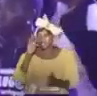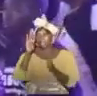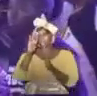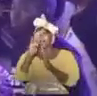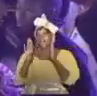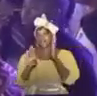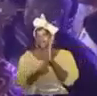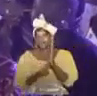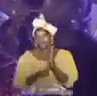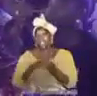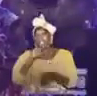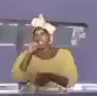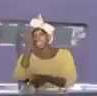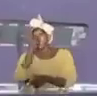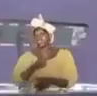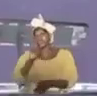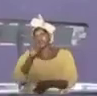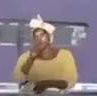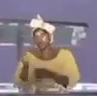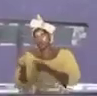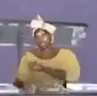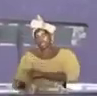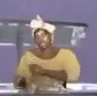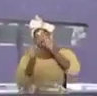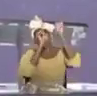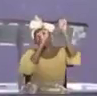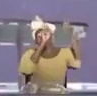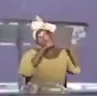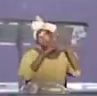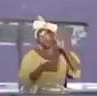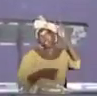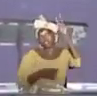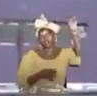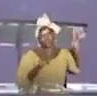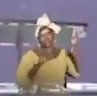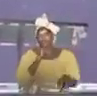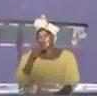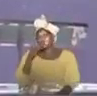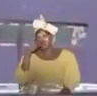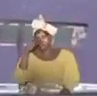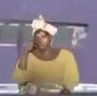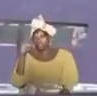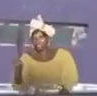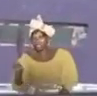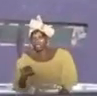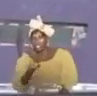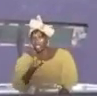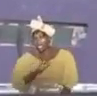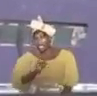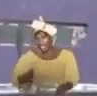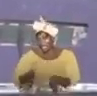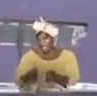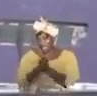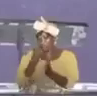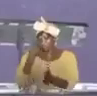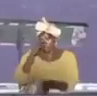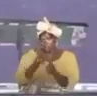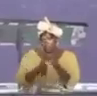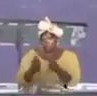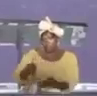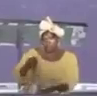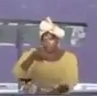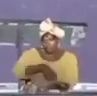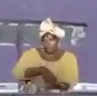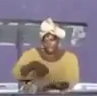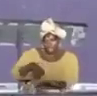as many who will come to him, he will in no wise cast away. May I request for all of you who are kneeling in front, thank